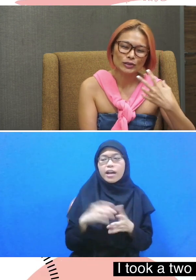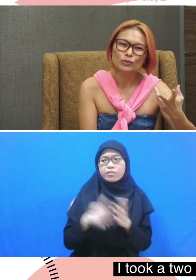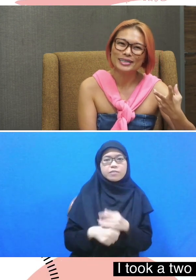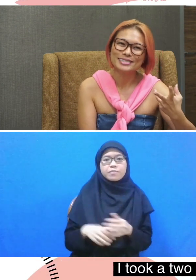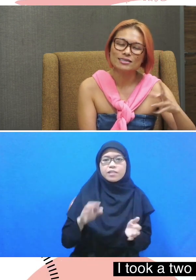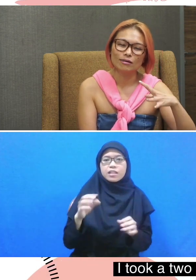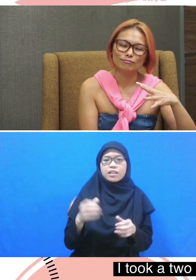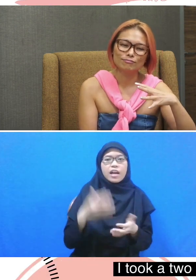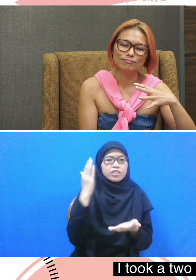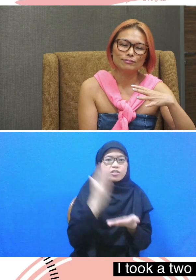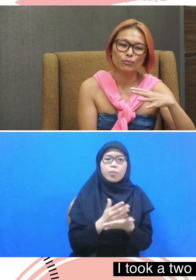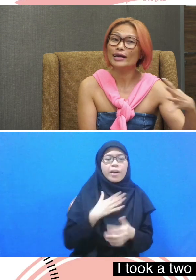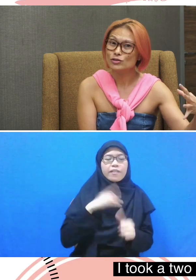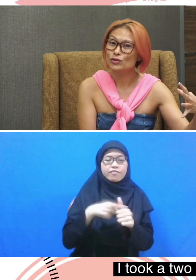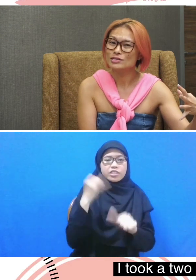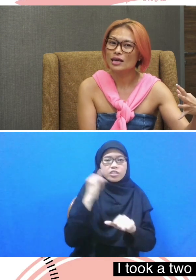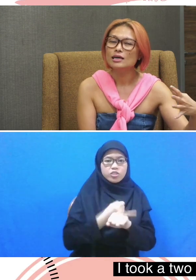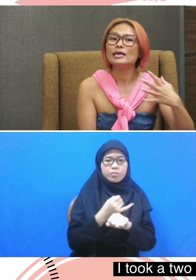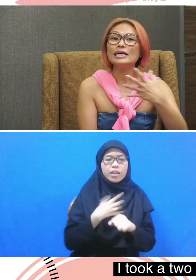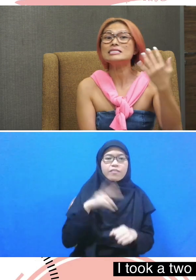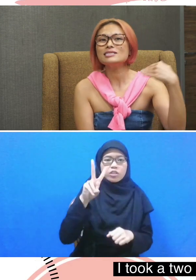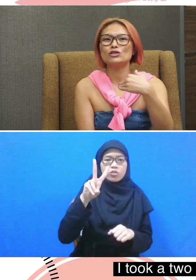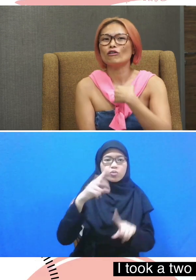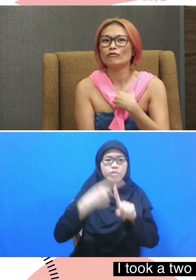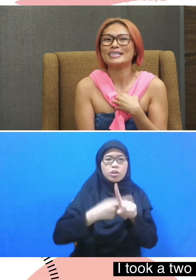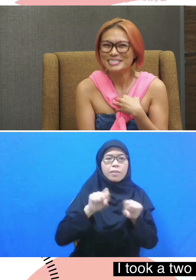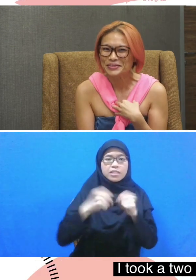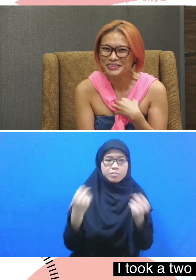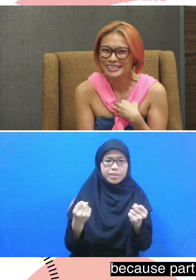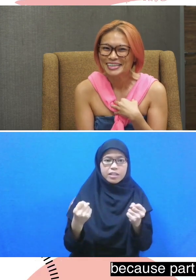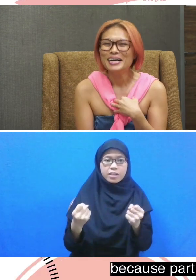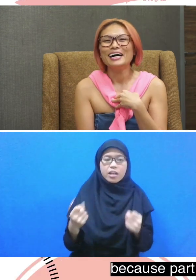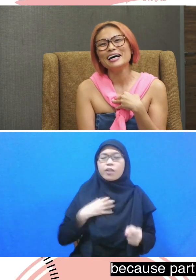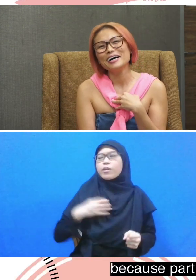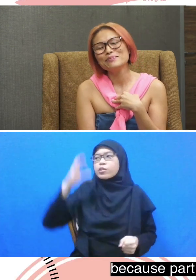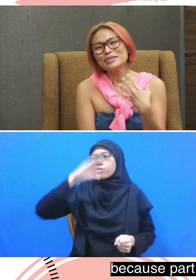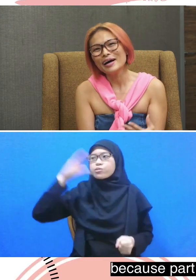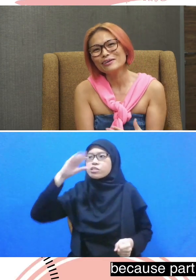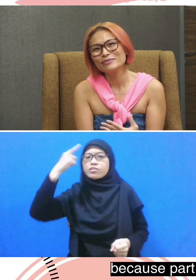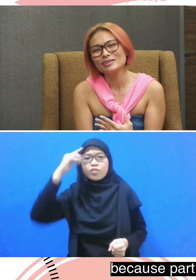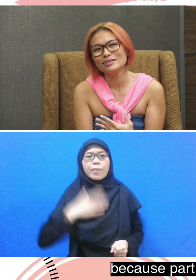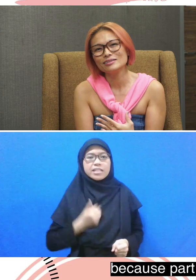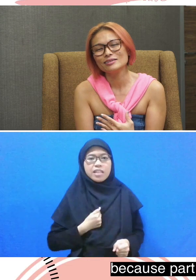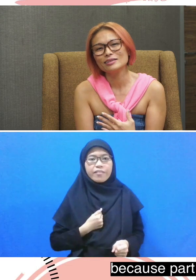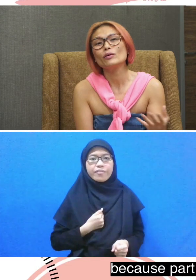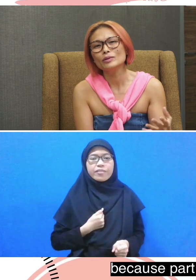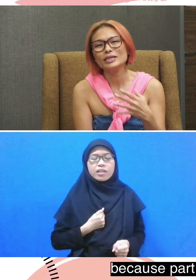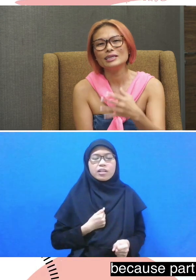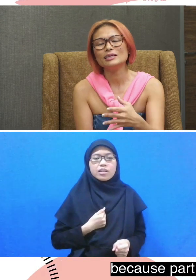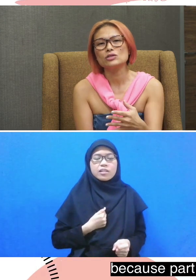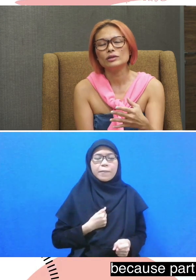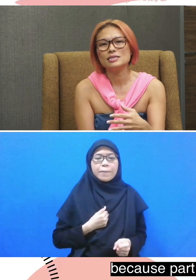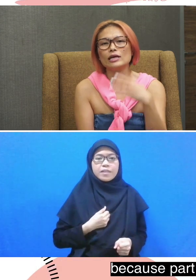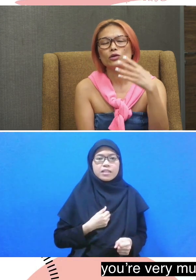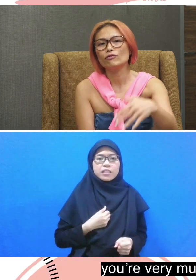took a 2 months break, so to say, in search of myself. Because part of the problem with an